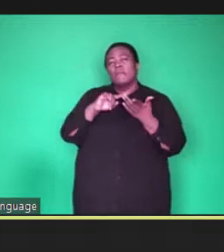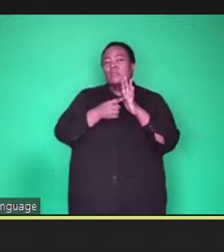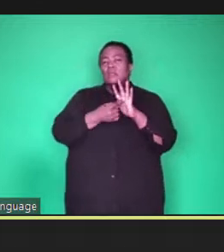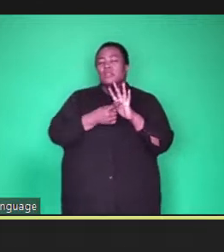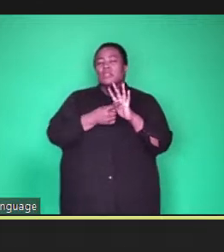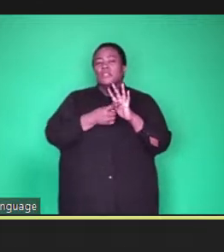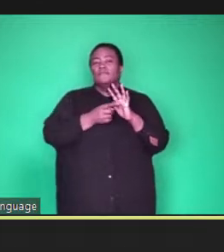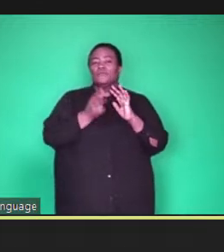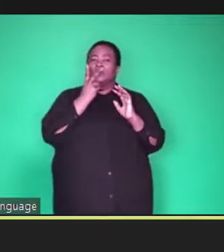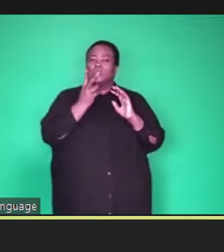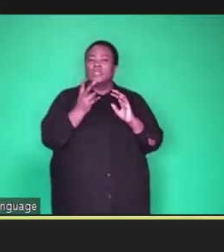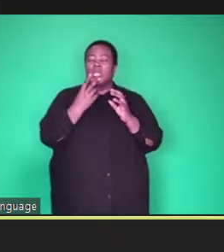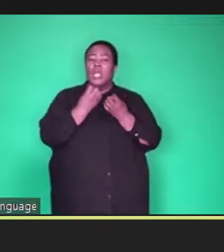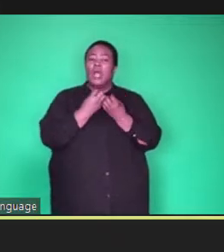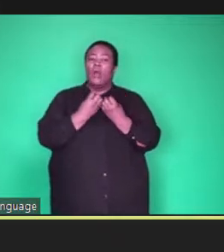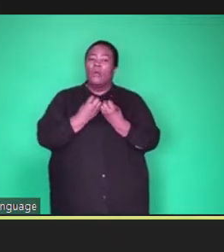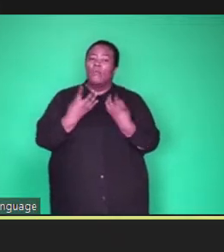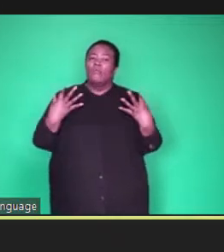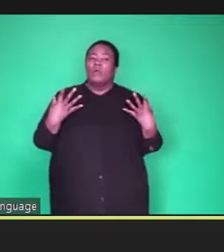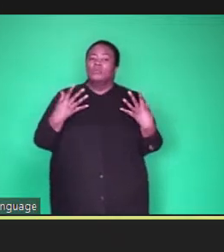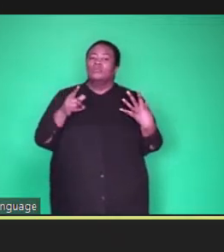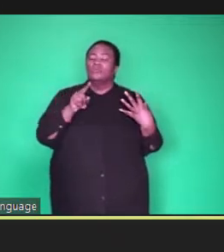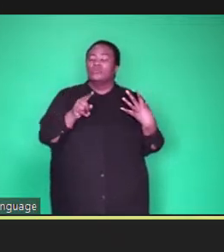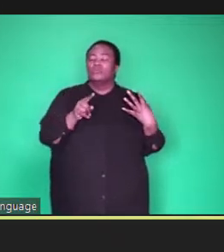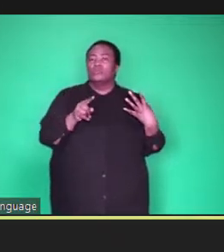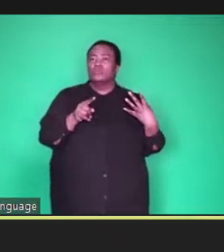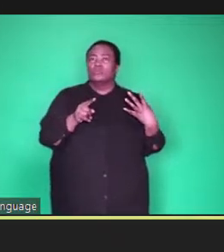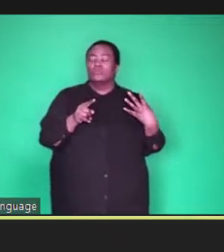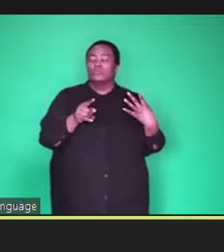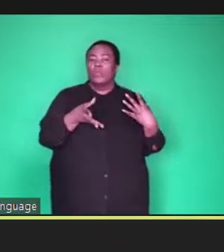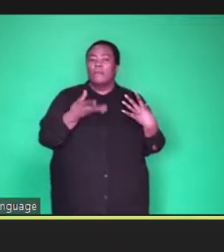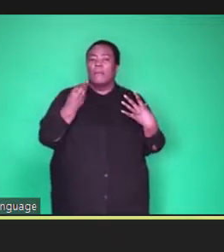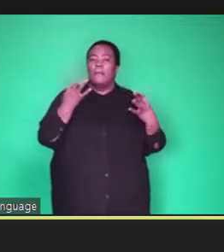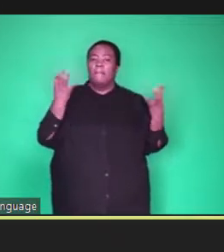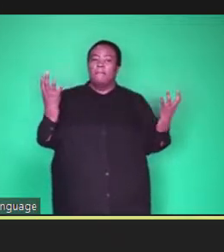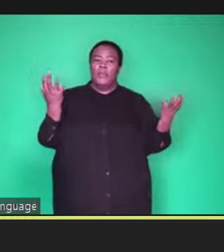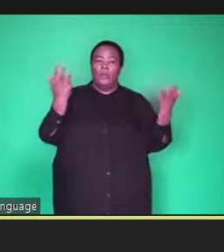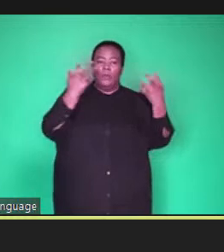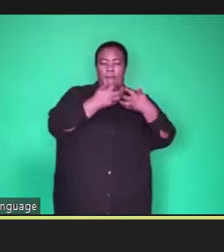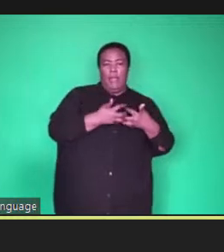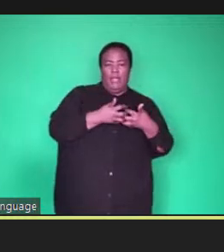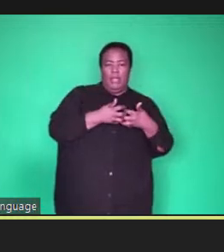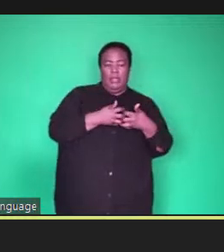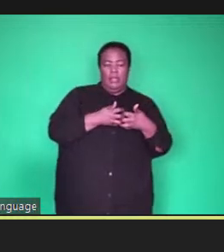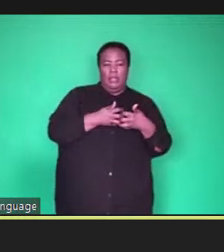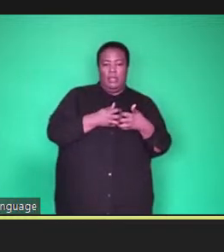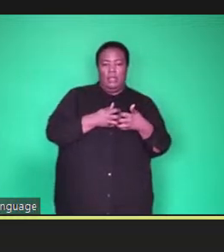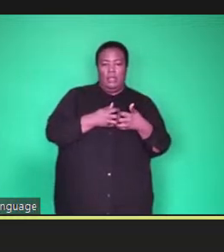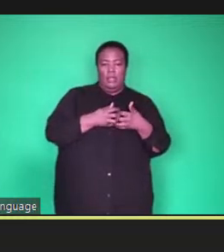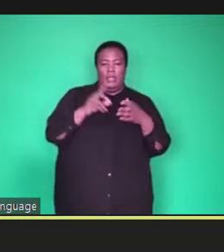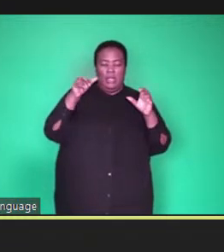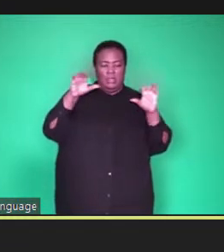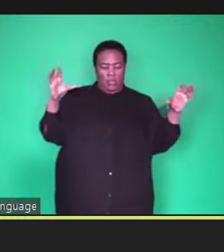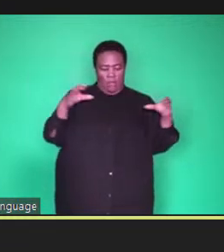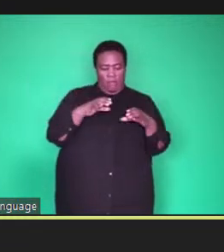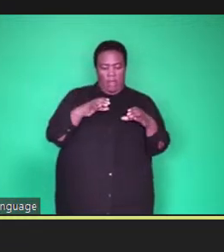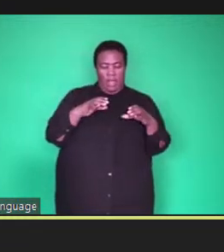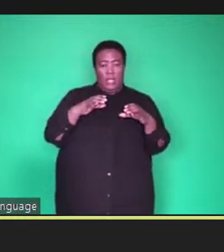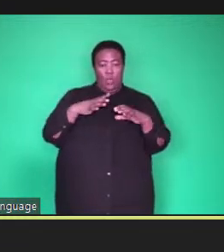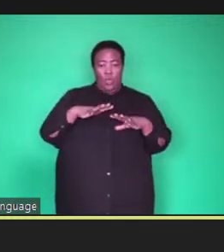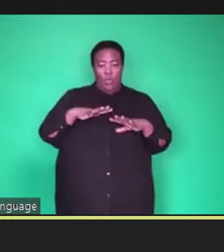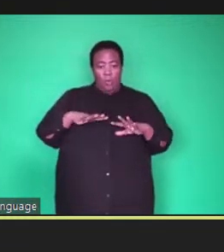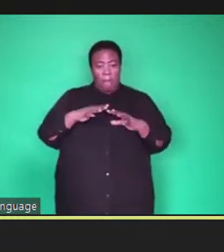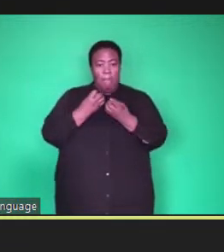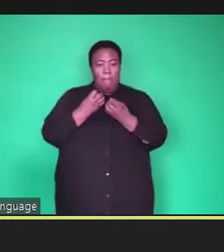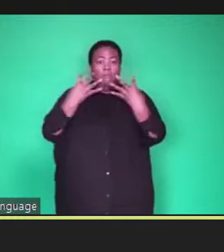getting loads, the combined stream is loading into the more urban place. I want to